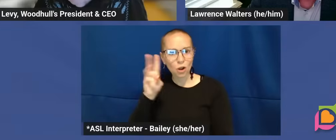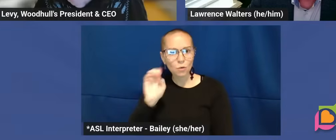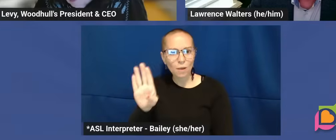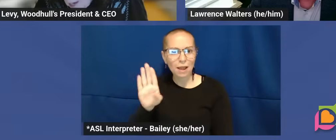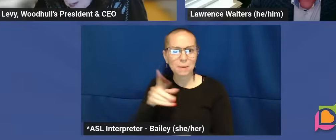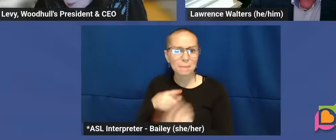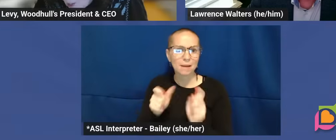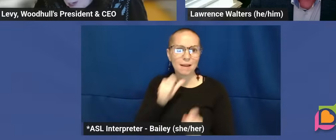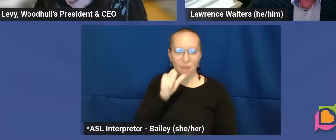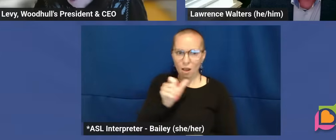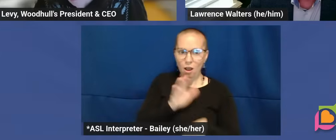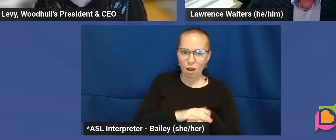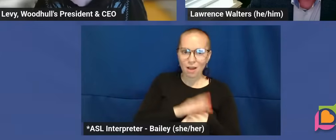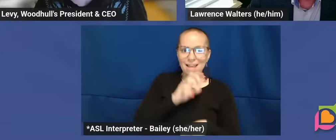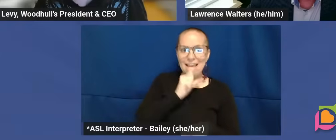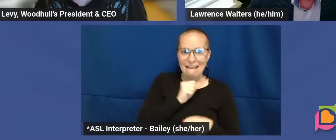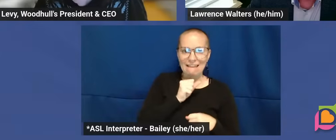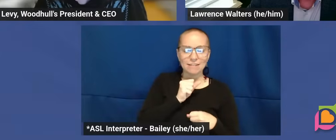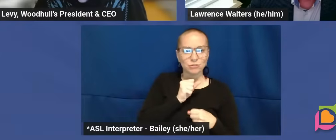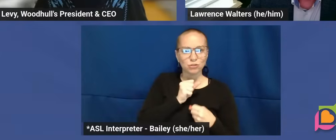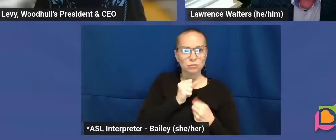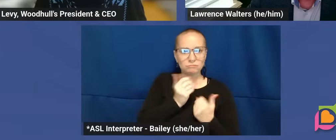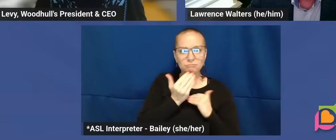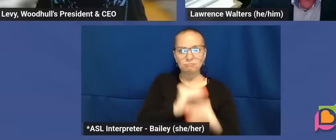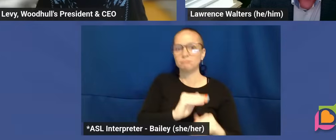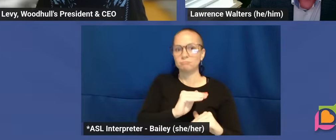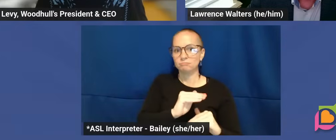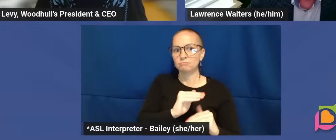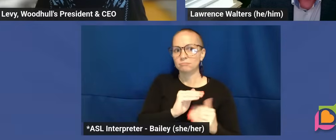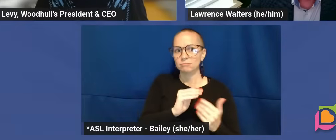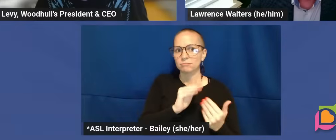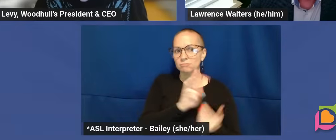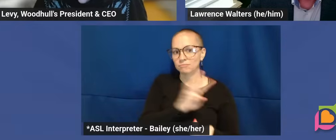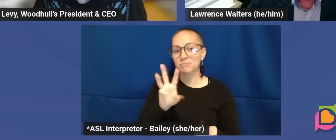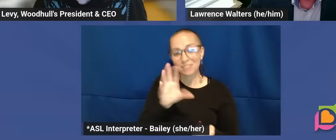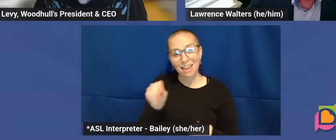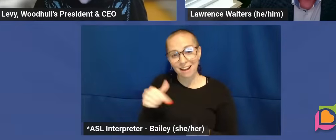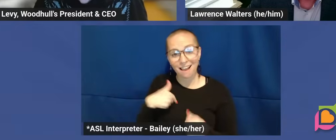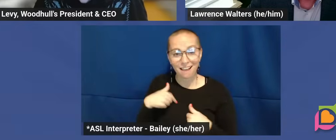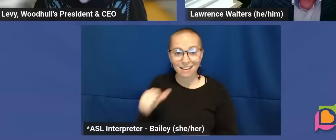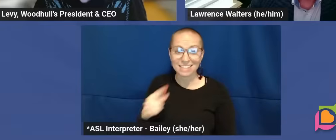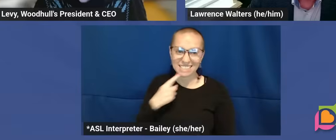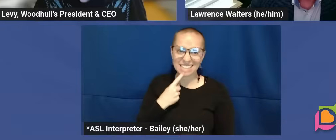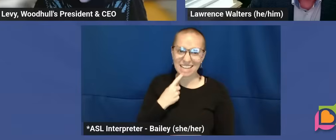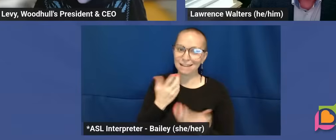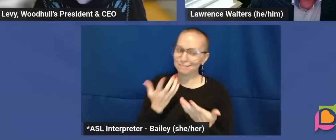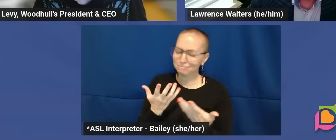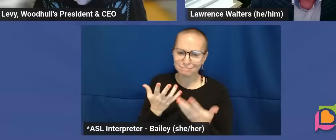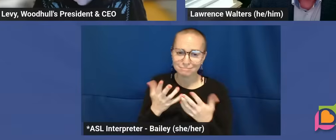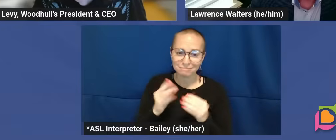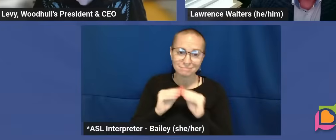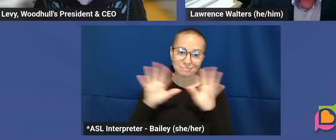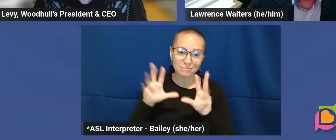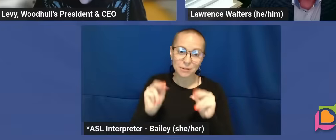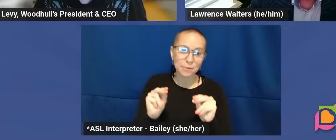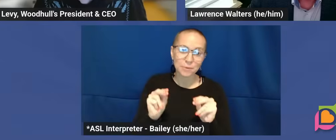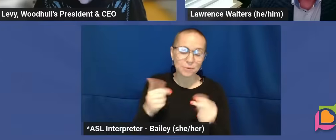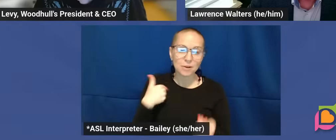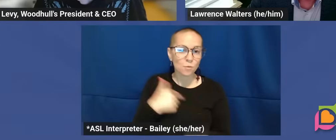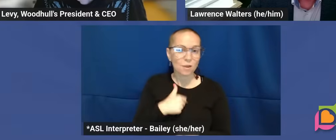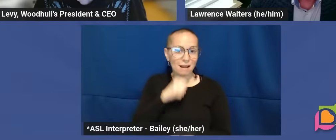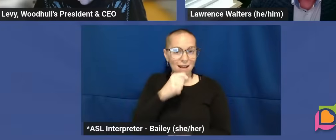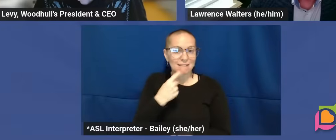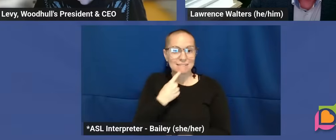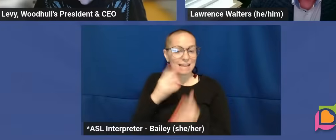not on age-gated ones. And I can say emphatically, no, we are not